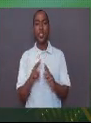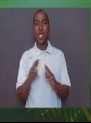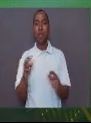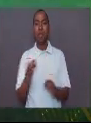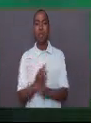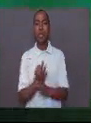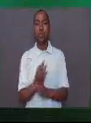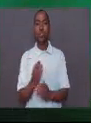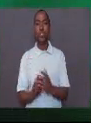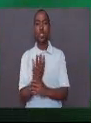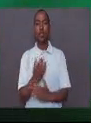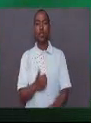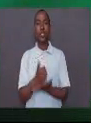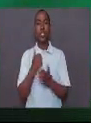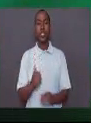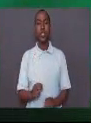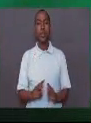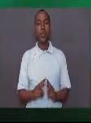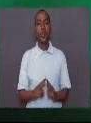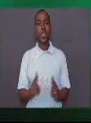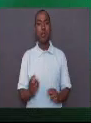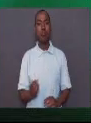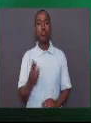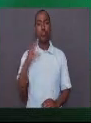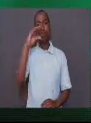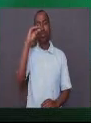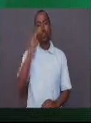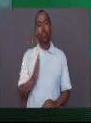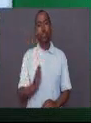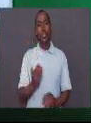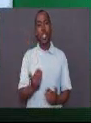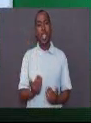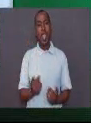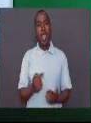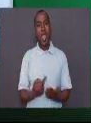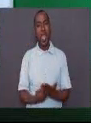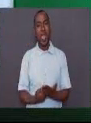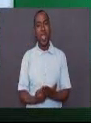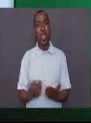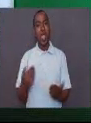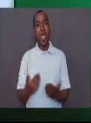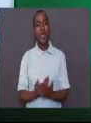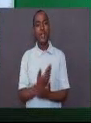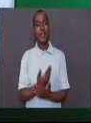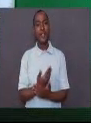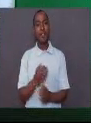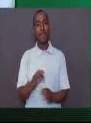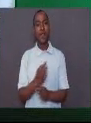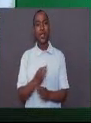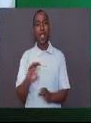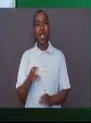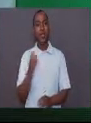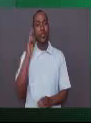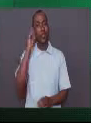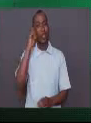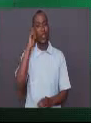industry. Many people think of it as a new industry, but